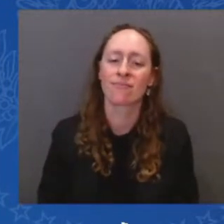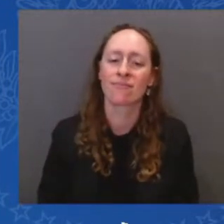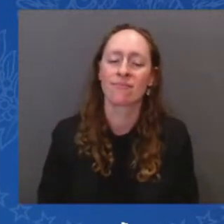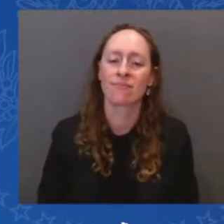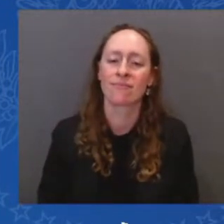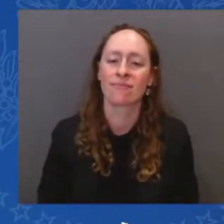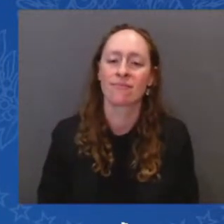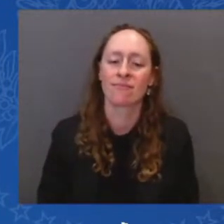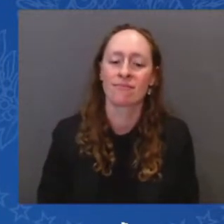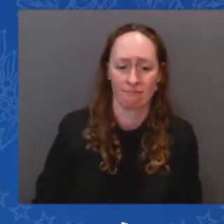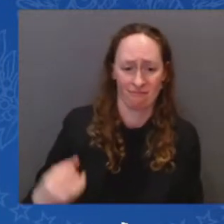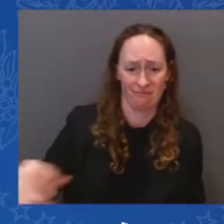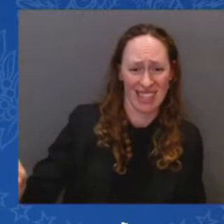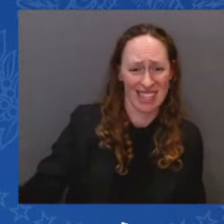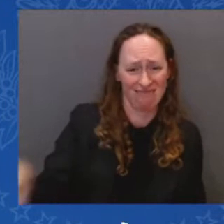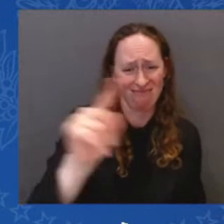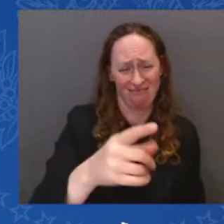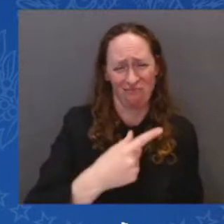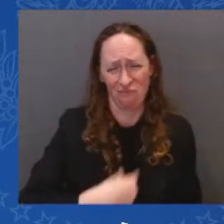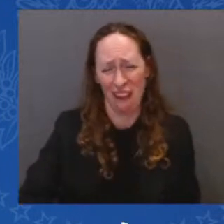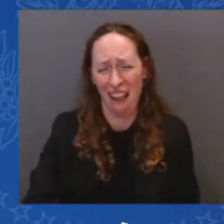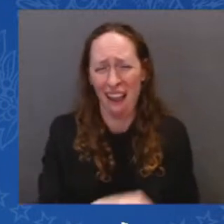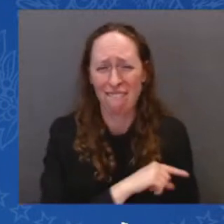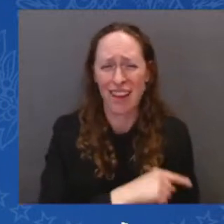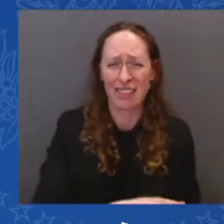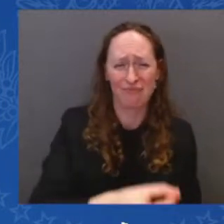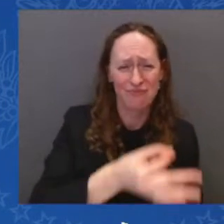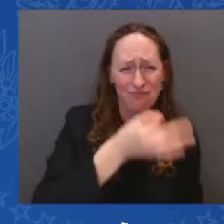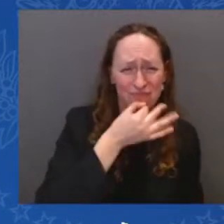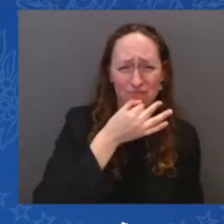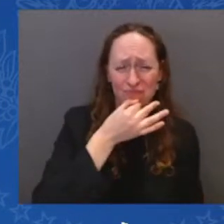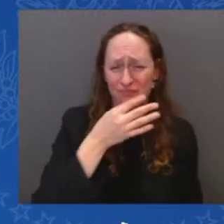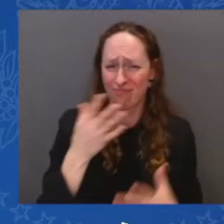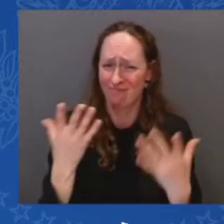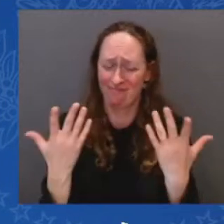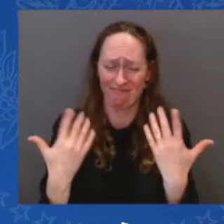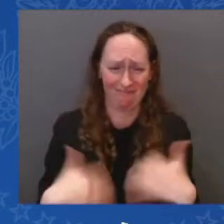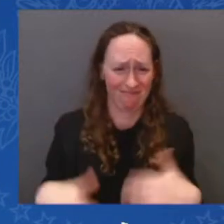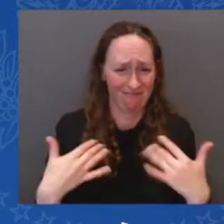force in the world today and in all of human history.